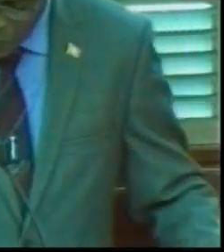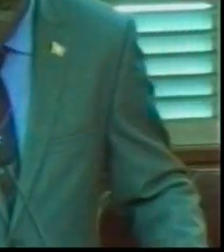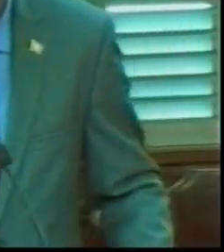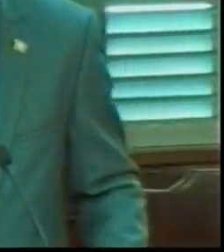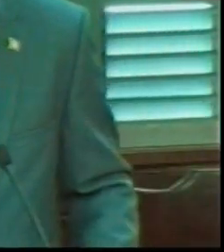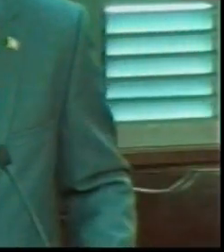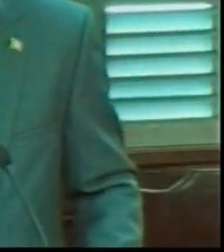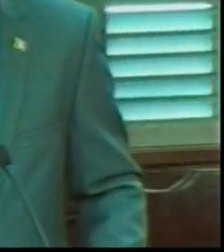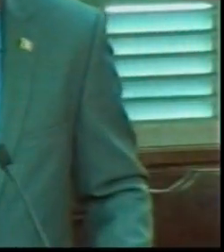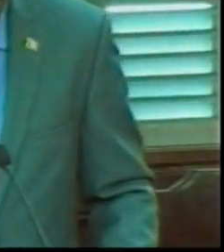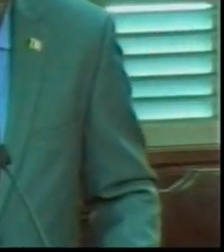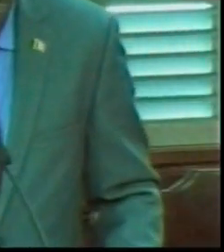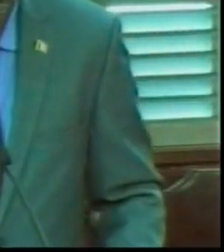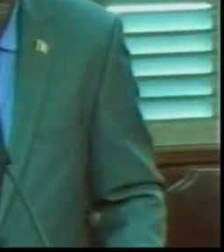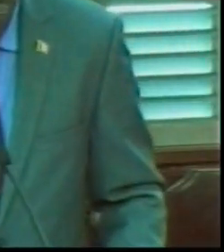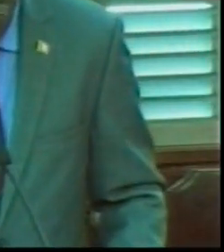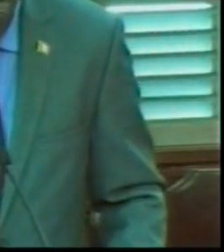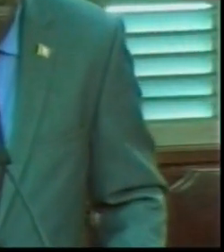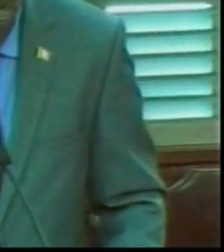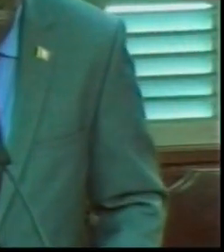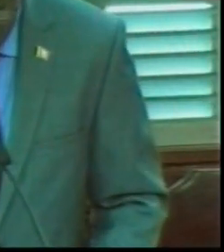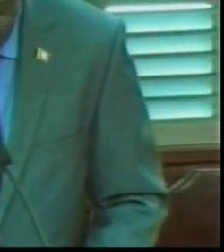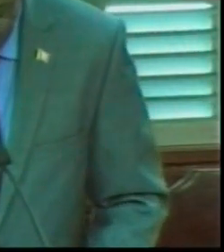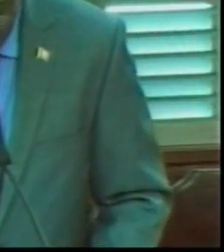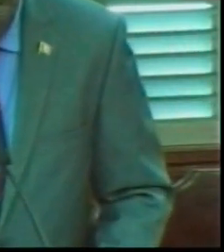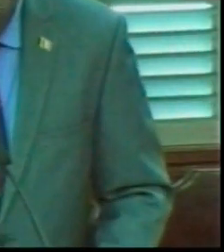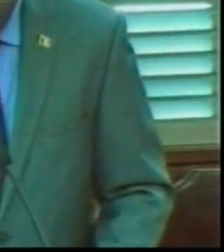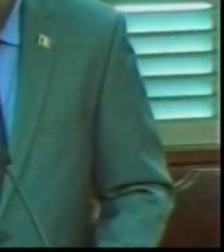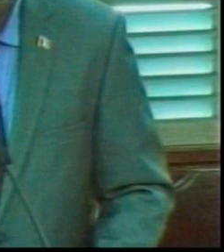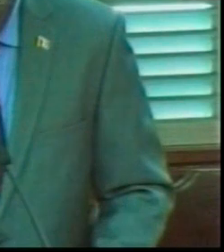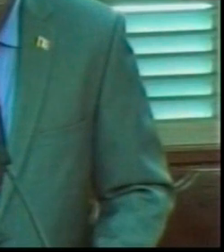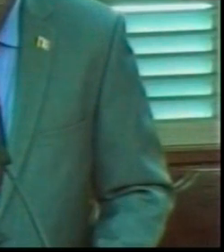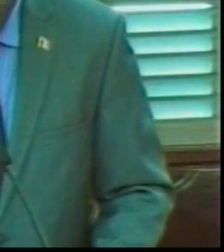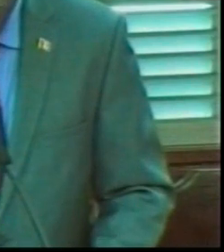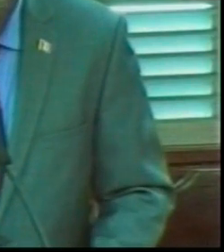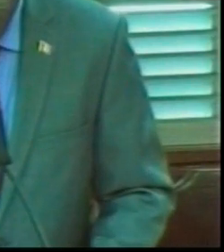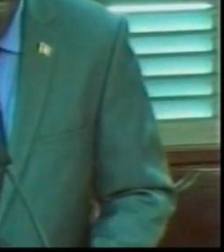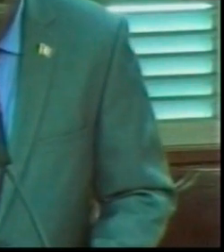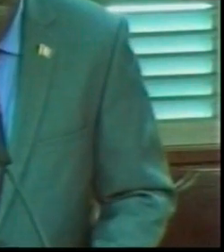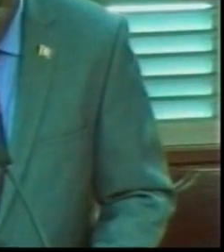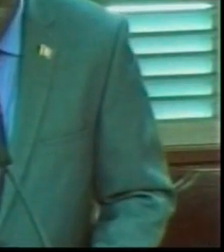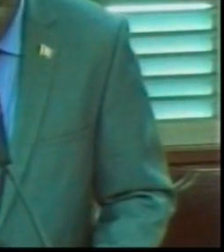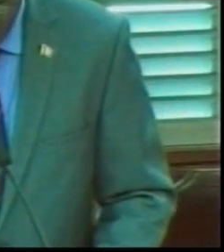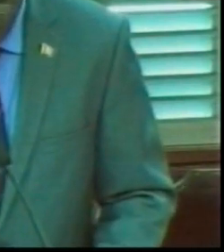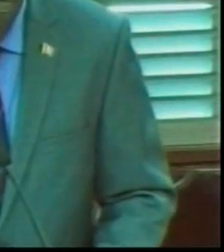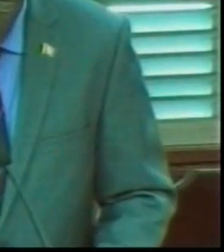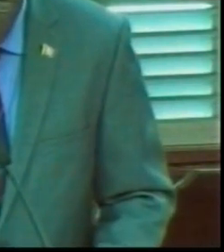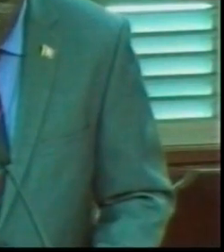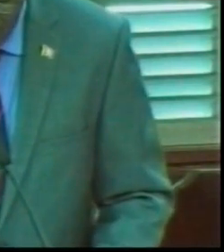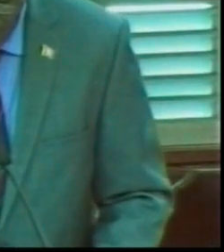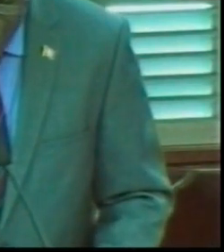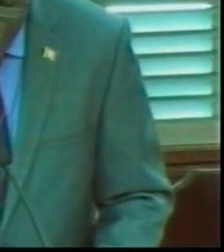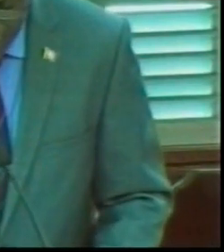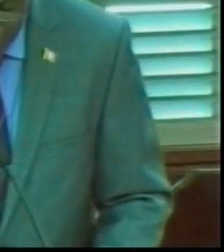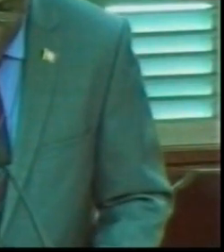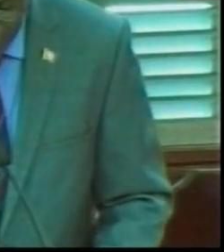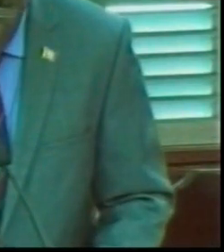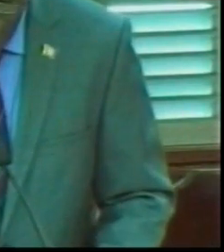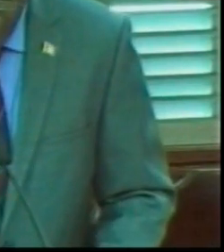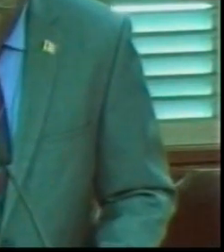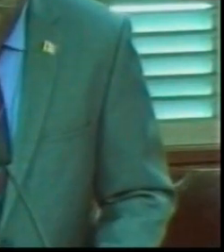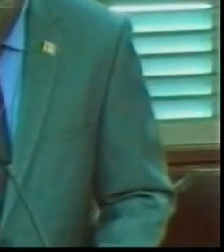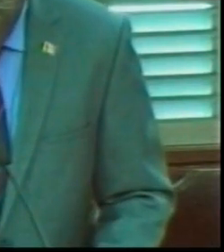burden. They have been chastised by the Honourable Minister of Education on many